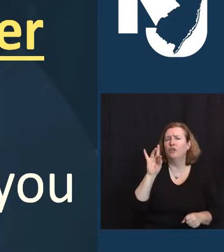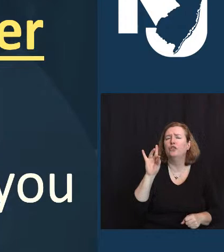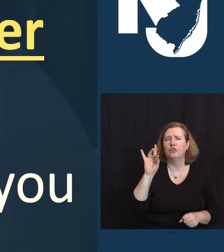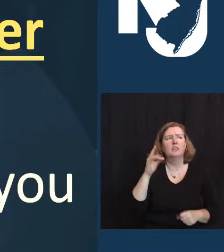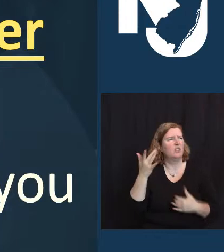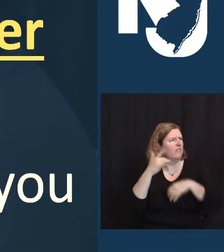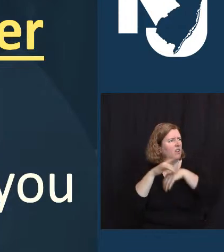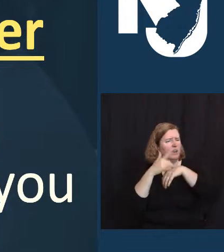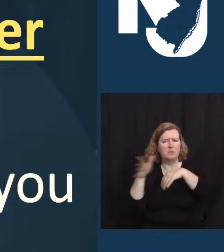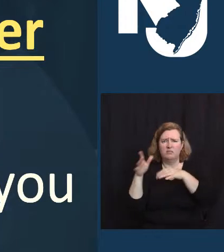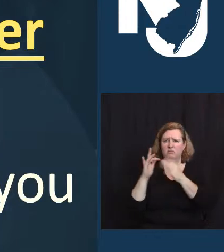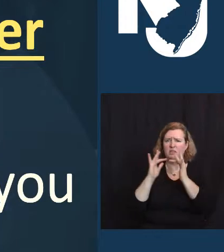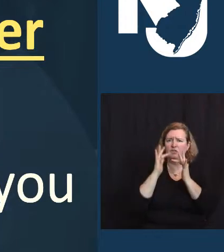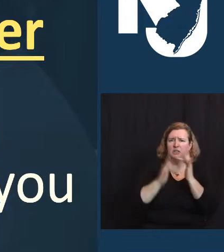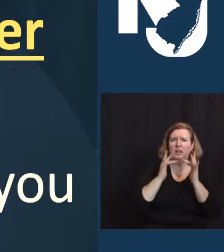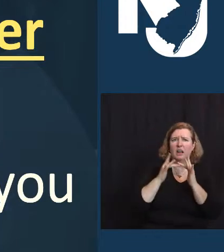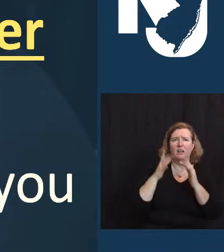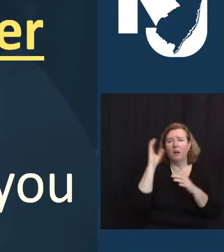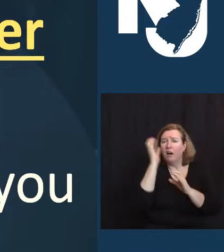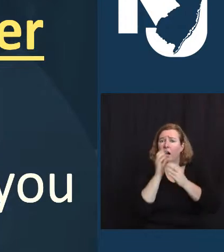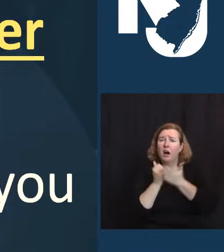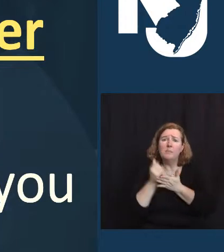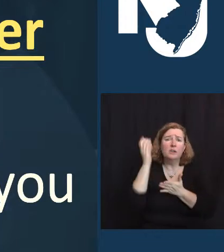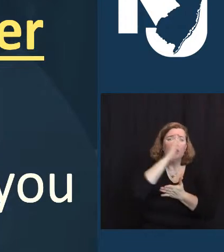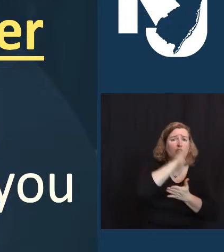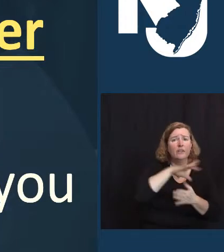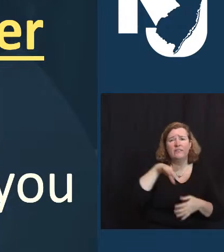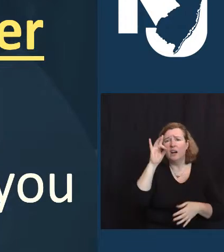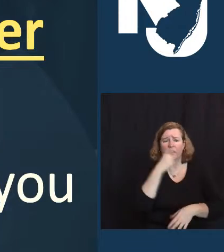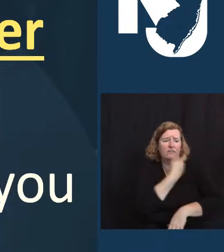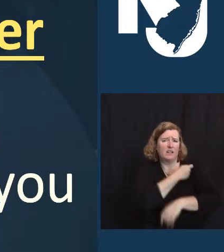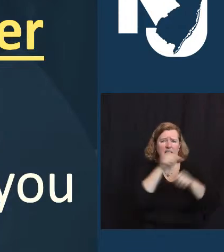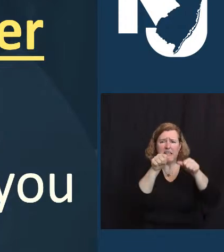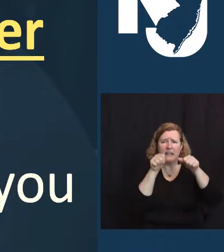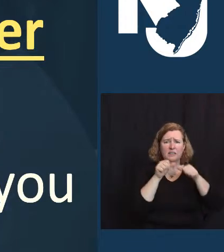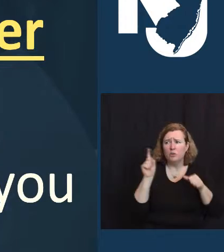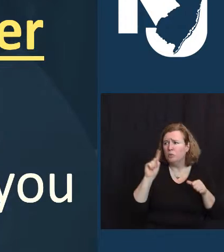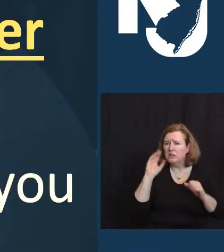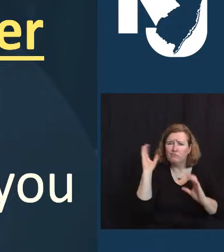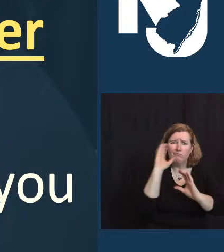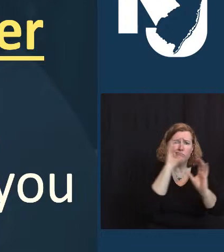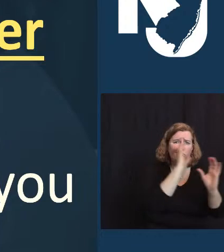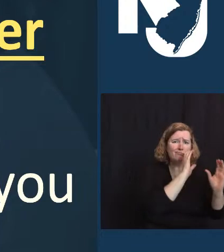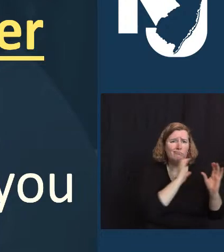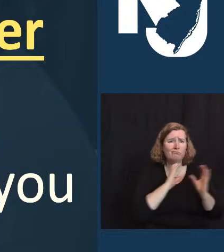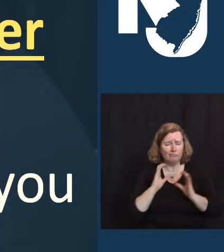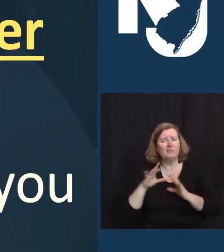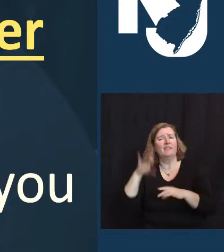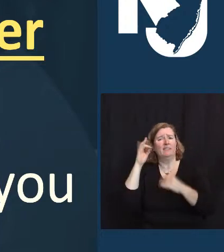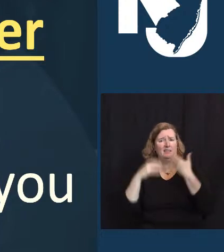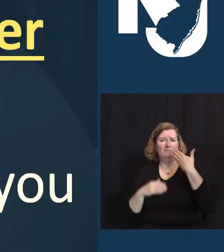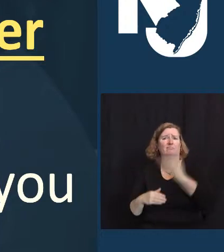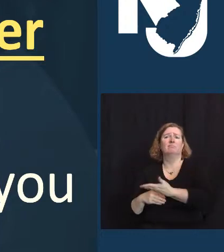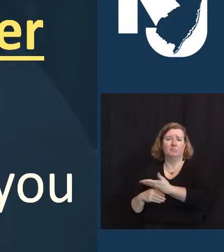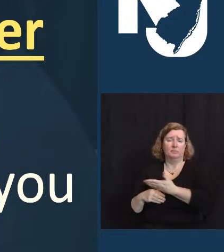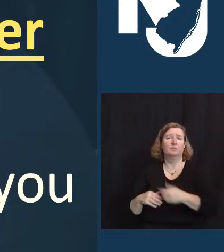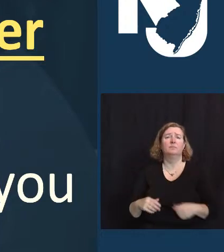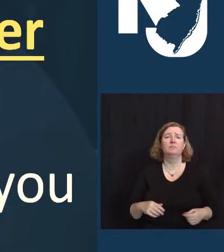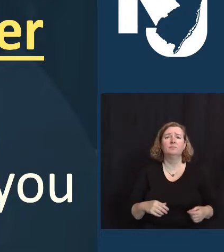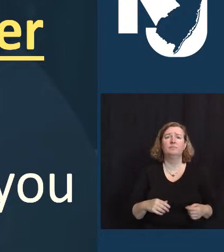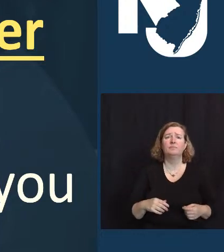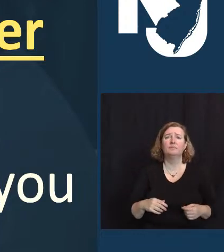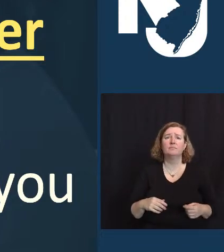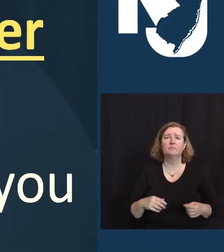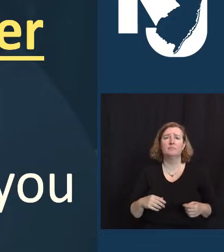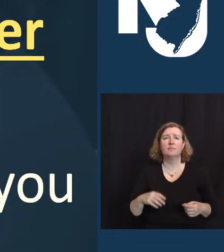covid19.nj.gov/finder to help you locate a vaccination site that has an open appointment availability. And that site refreshes multiple